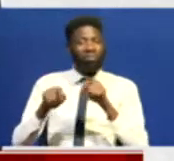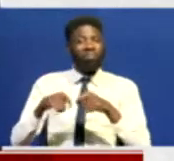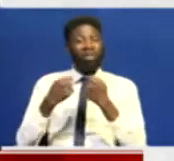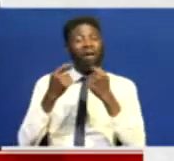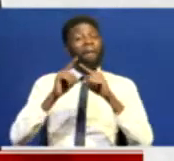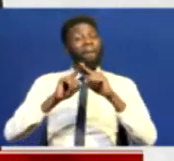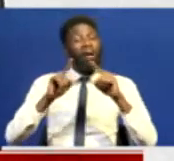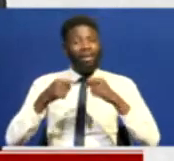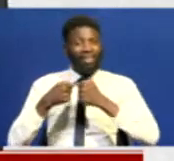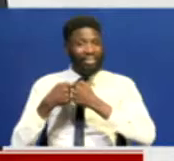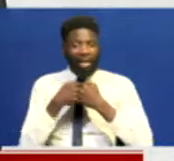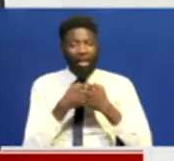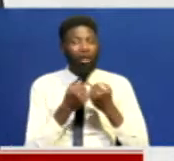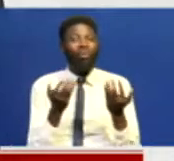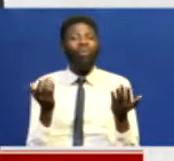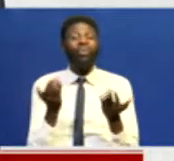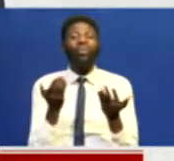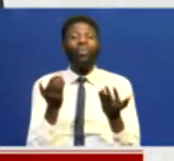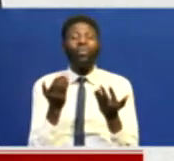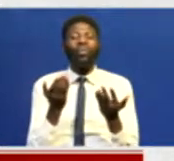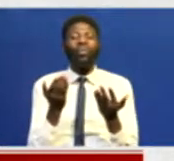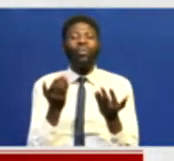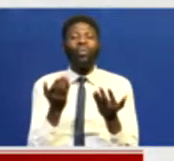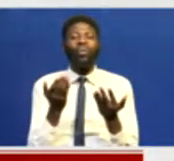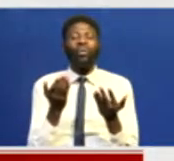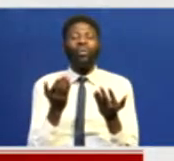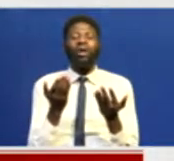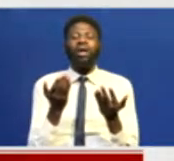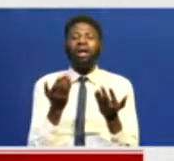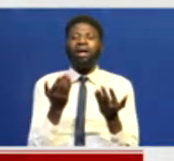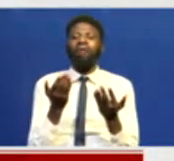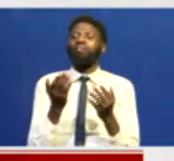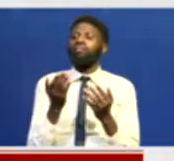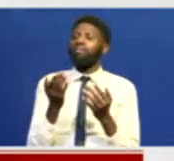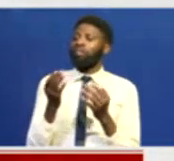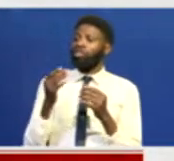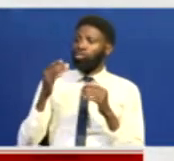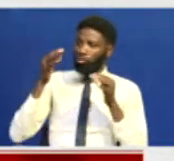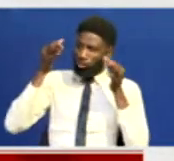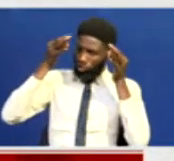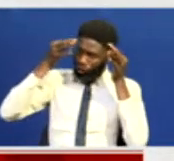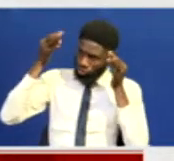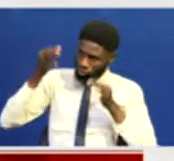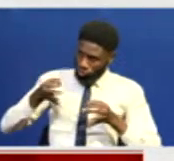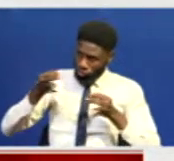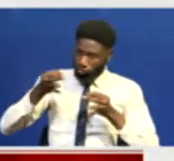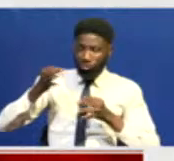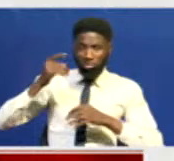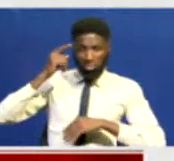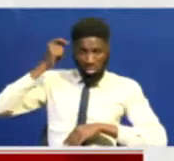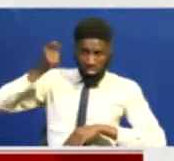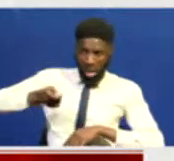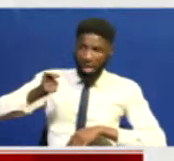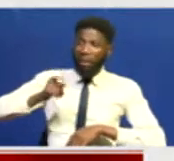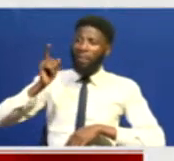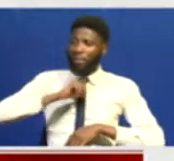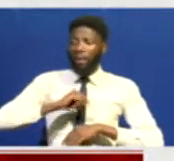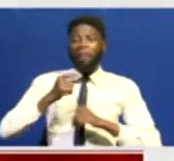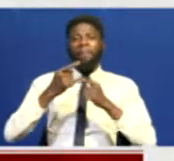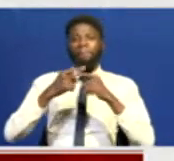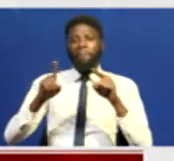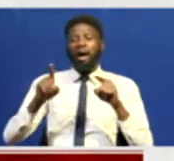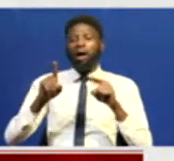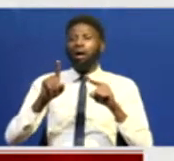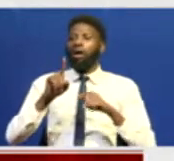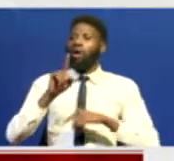the biggest challenge right now is the issue of the stay, that the judgment has been declared unconstitutional, mm-hmm. but there's a